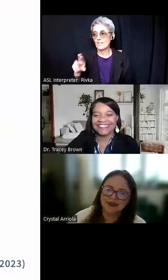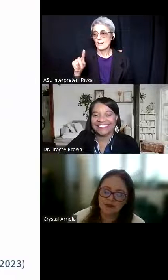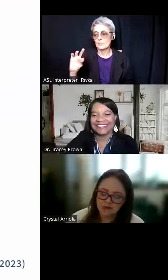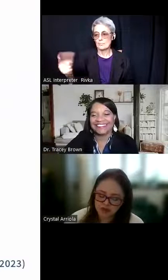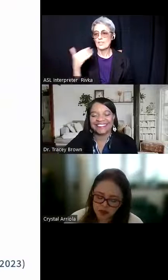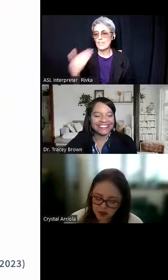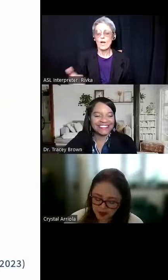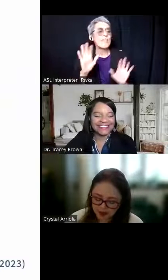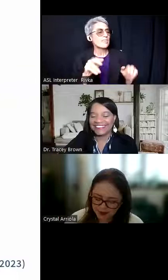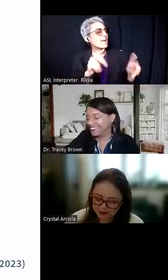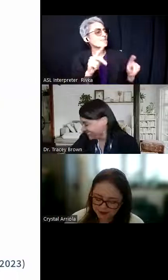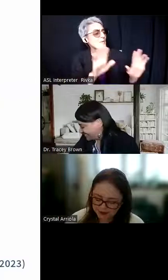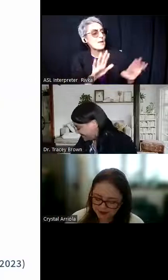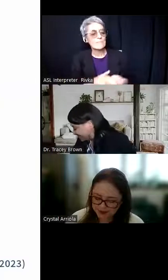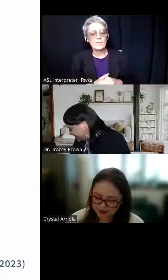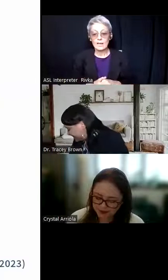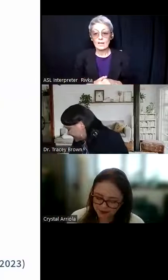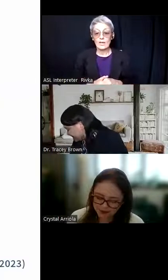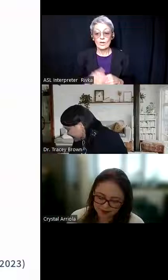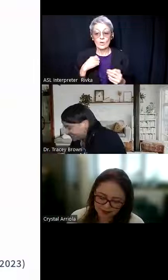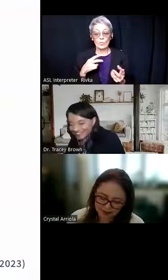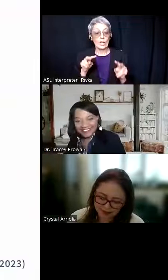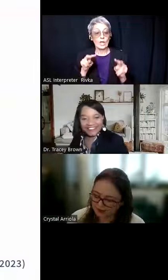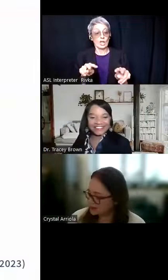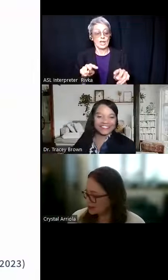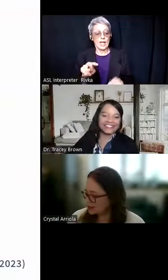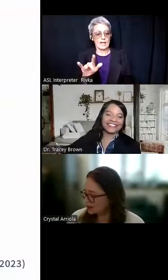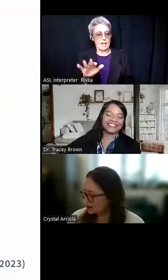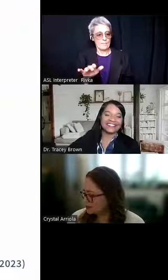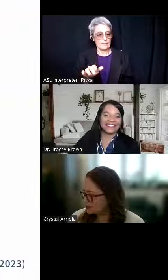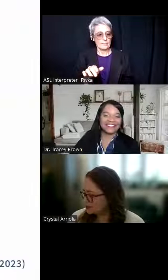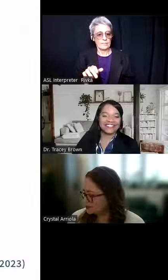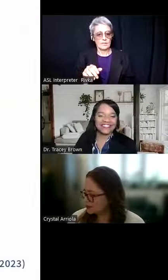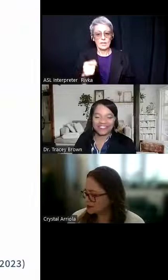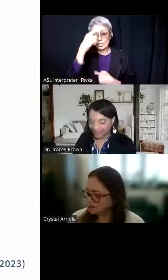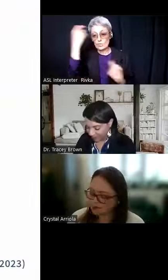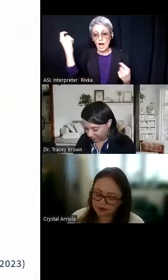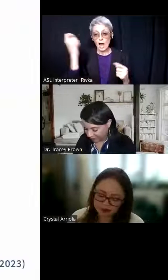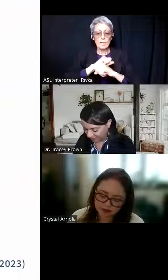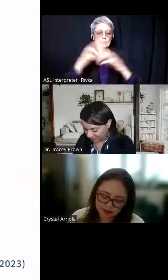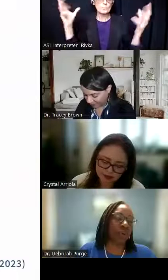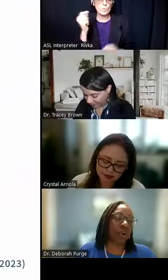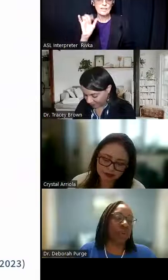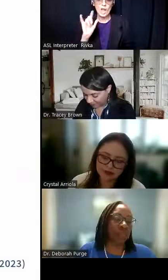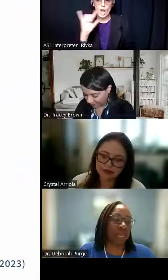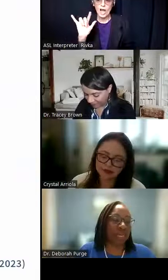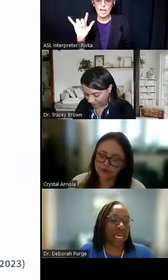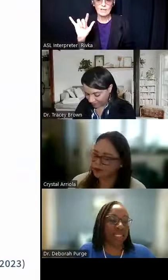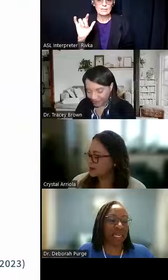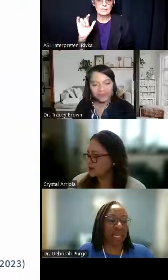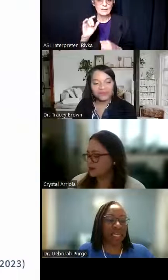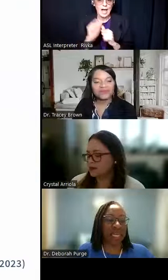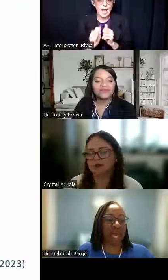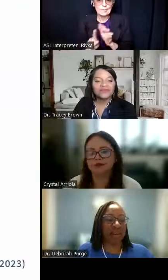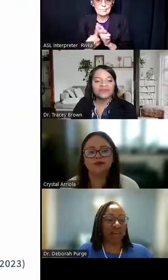okay. So when we look at what trauma looks like, how it shows up. So what are some of the